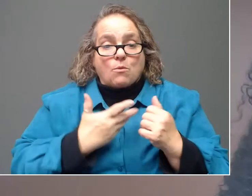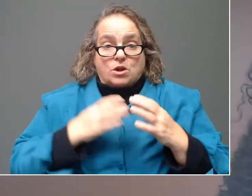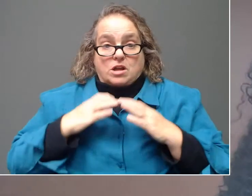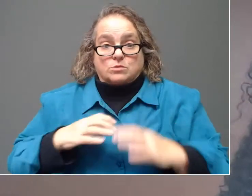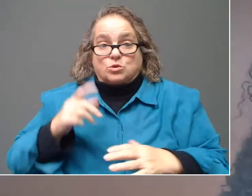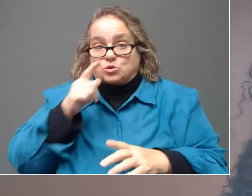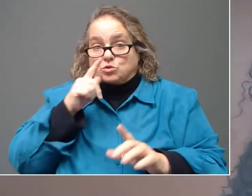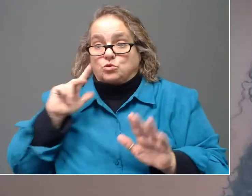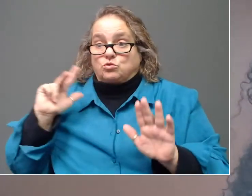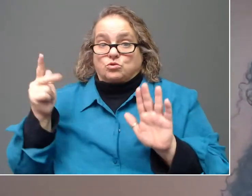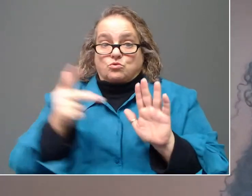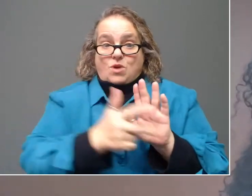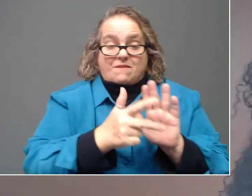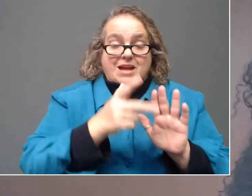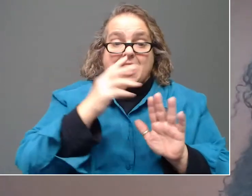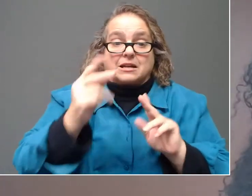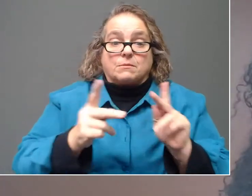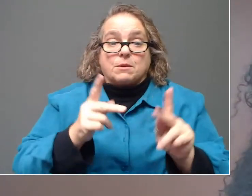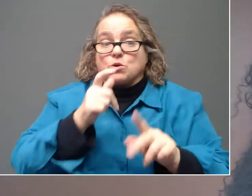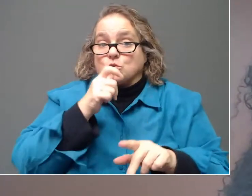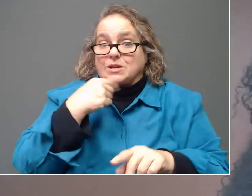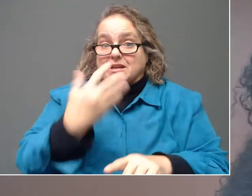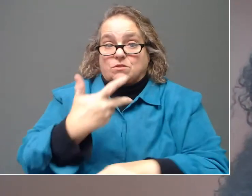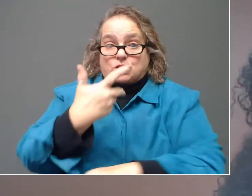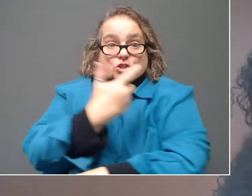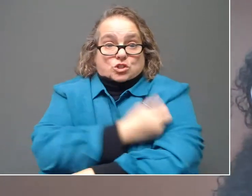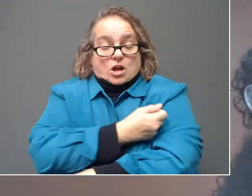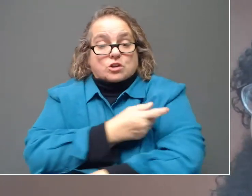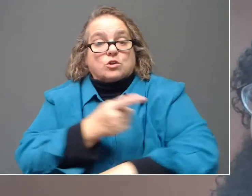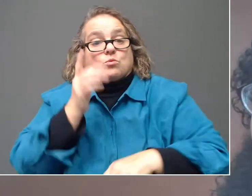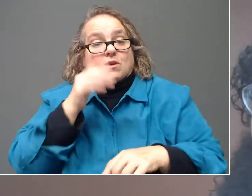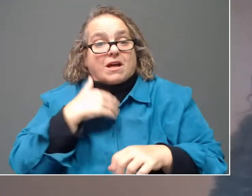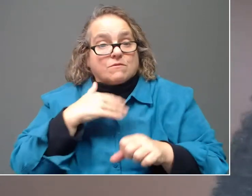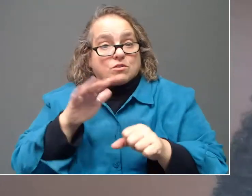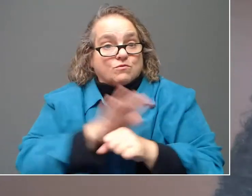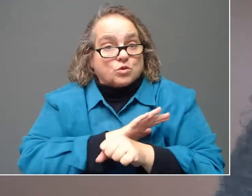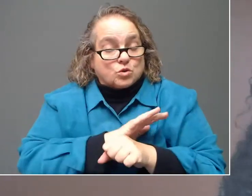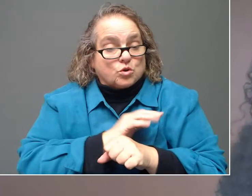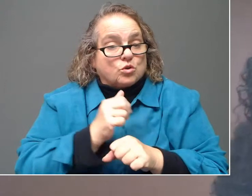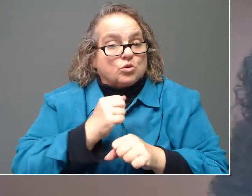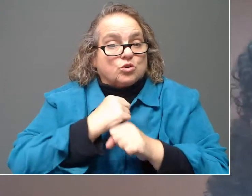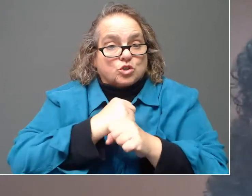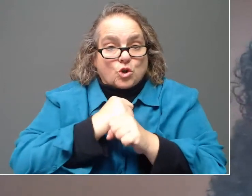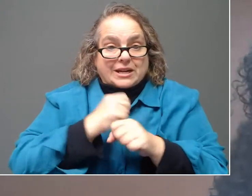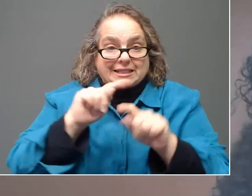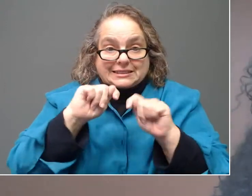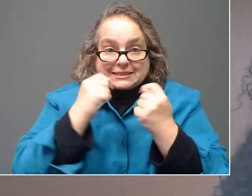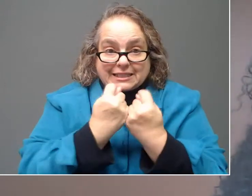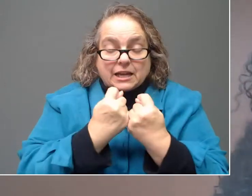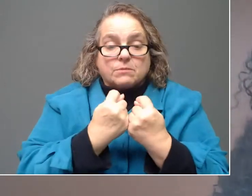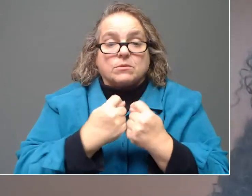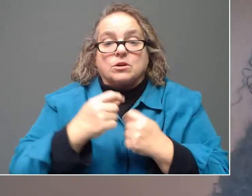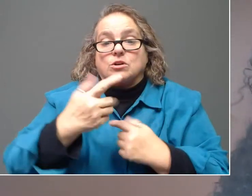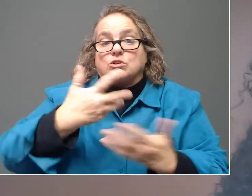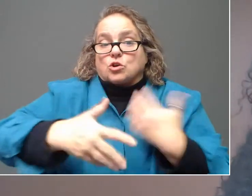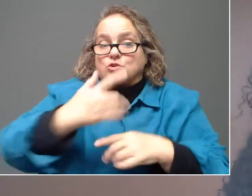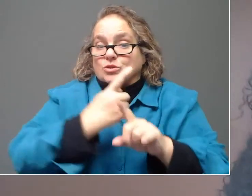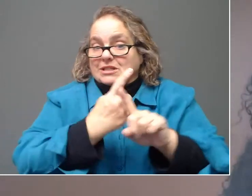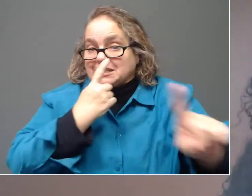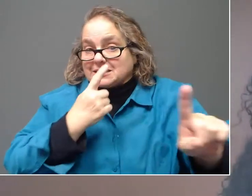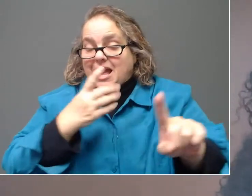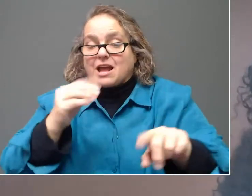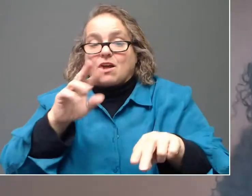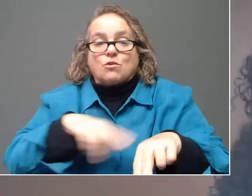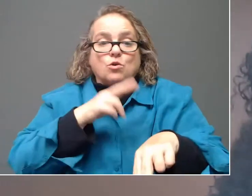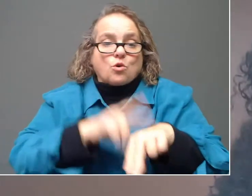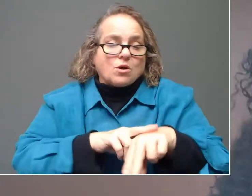as our associates that are administering the vaccinations, this will be security teams, social distancing, and of course, wearing our masks